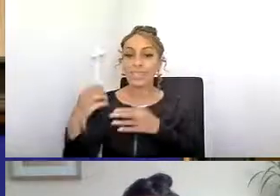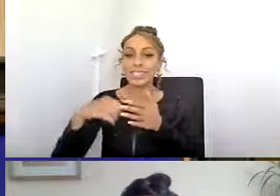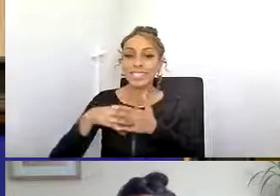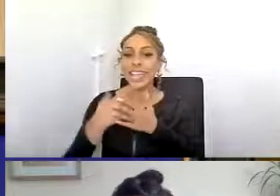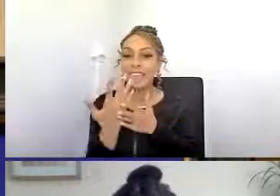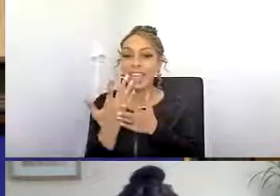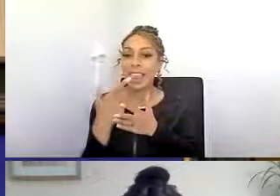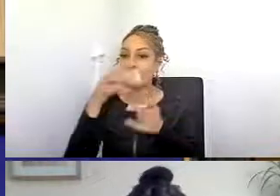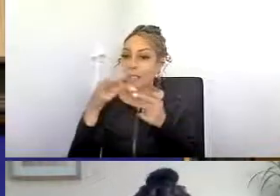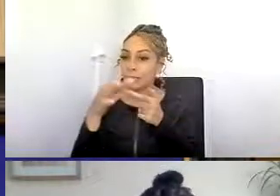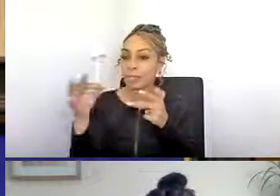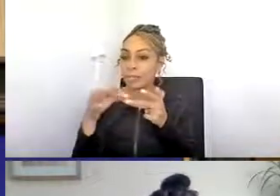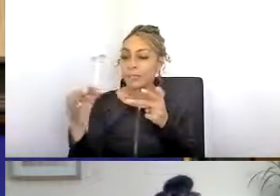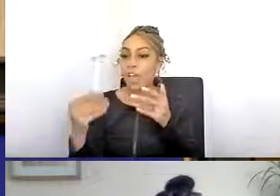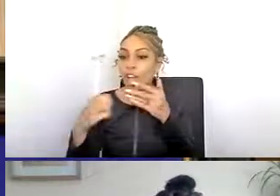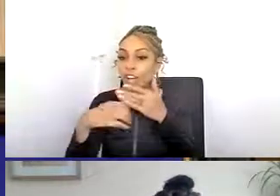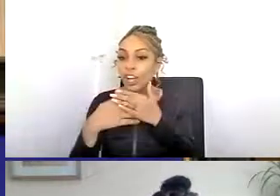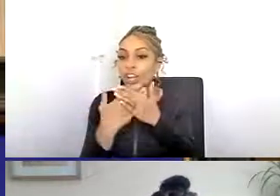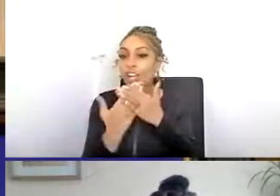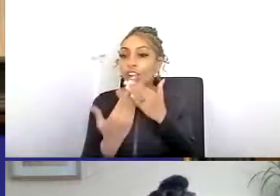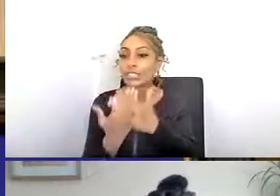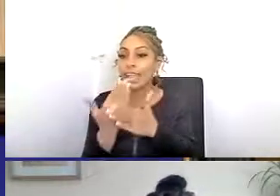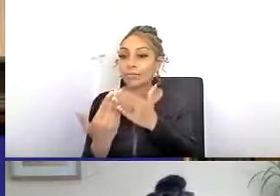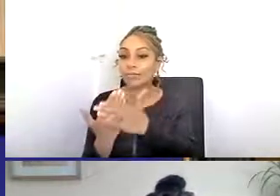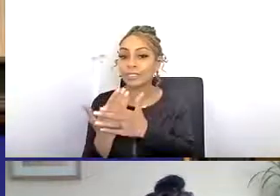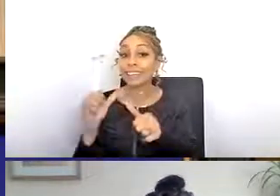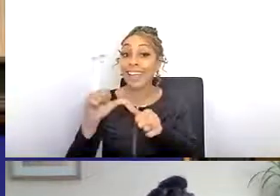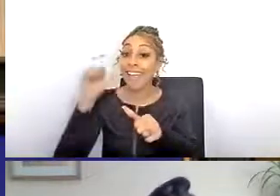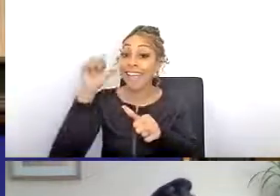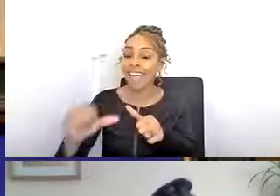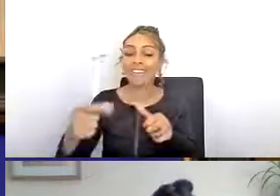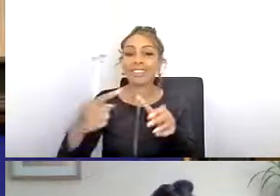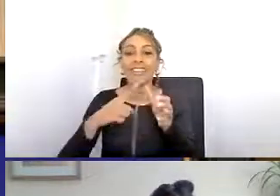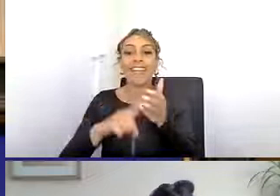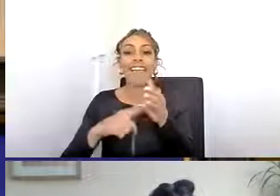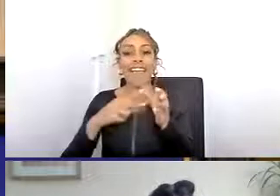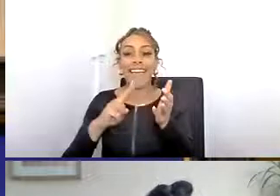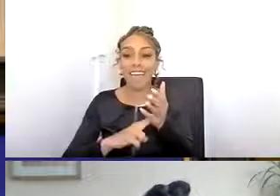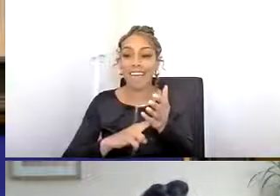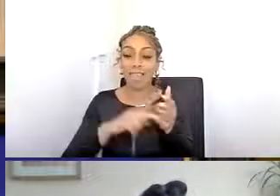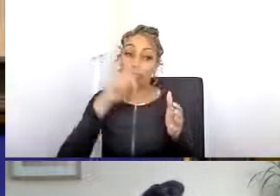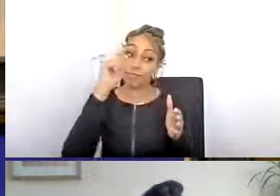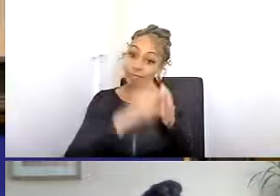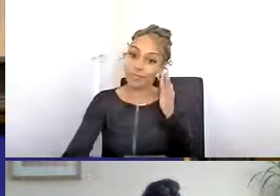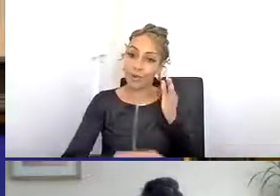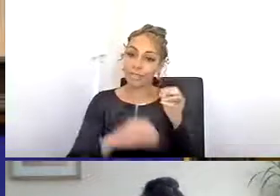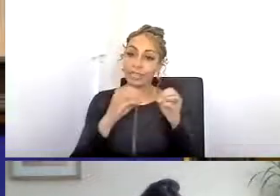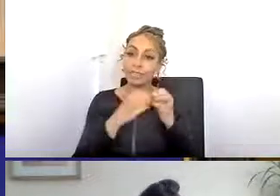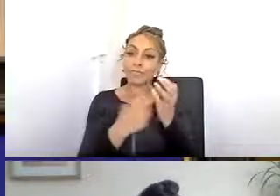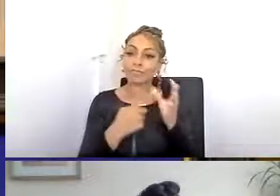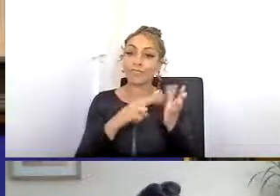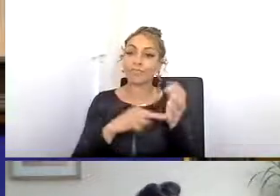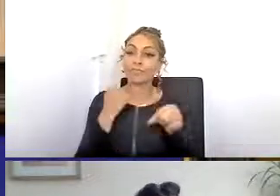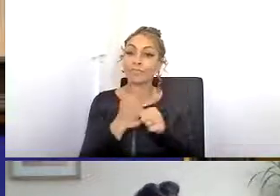that strand. And a year after Alan bought the Brandgren painting, he launched the Gerward